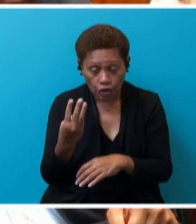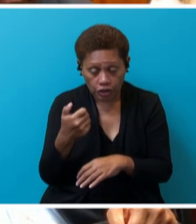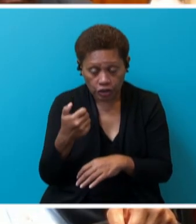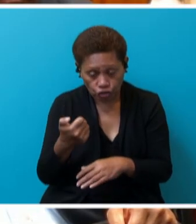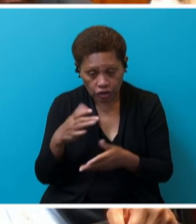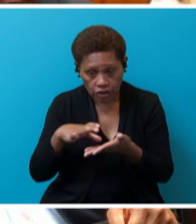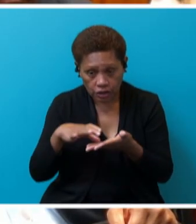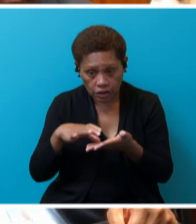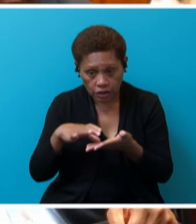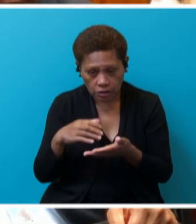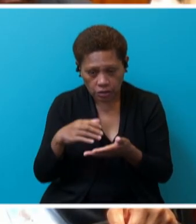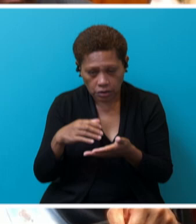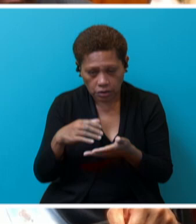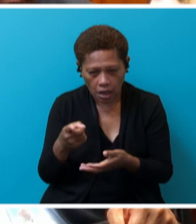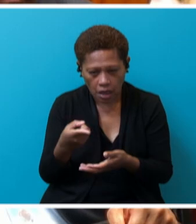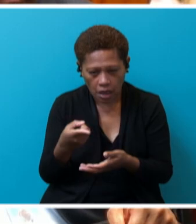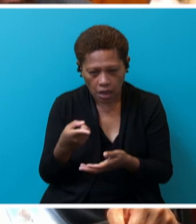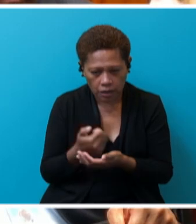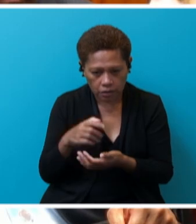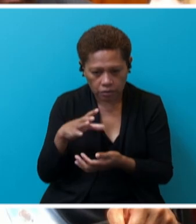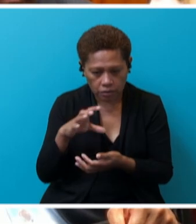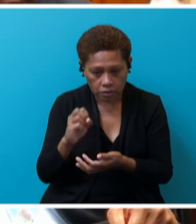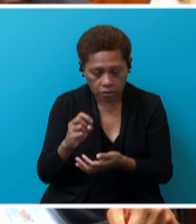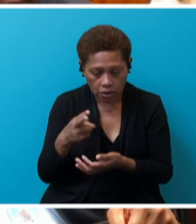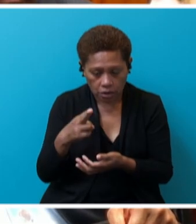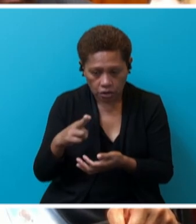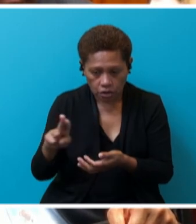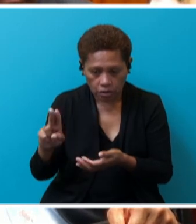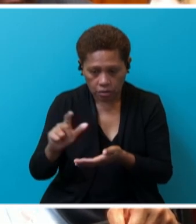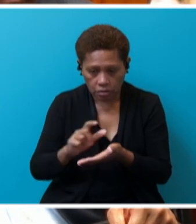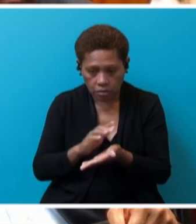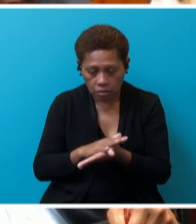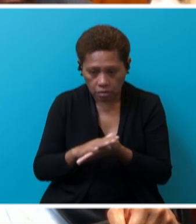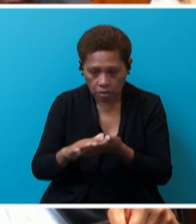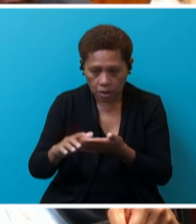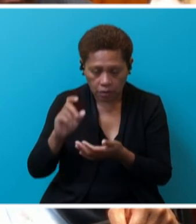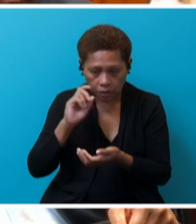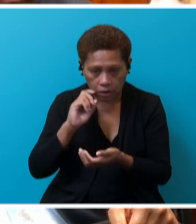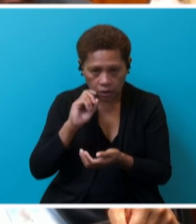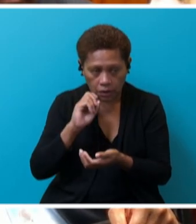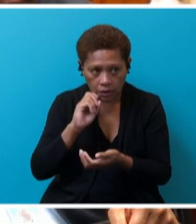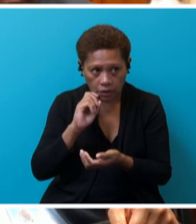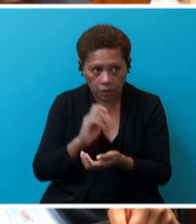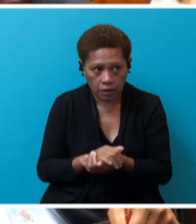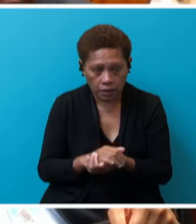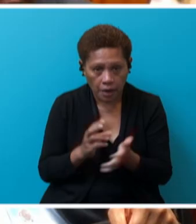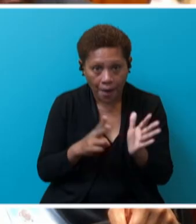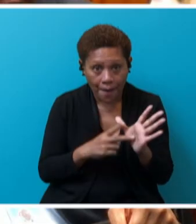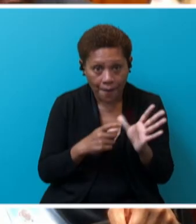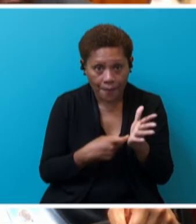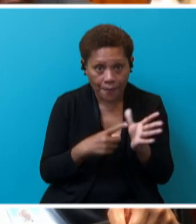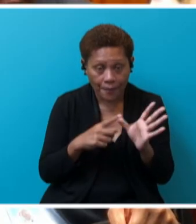645 residents now have uninterrupted access to clean water, even during national disasters. The Varangue Saru pipeline